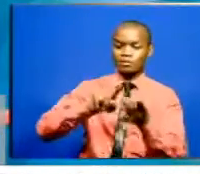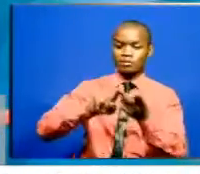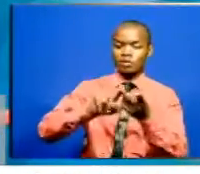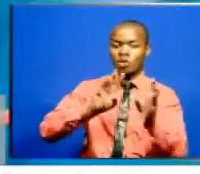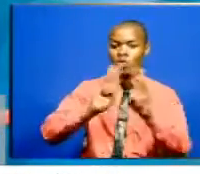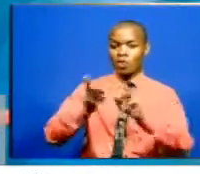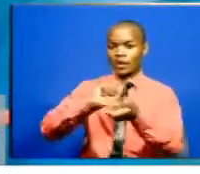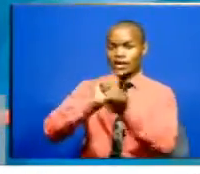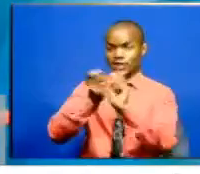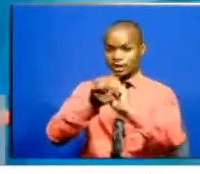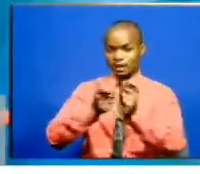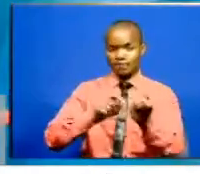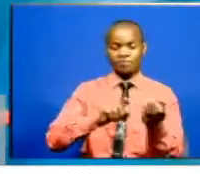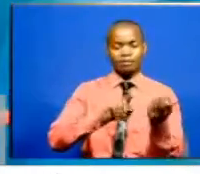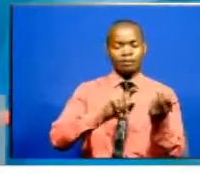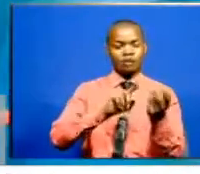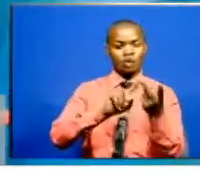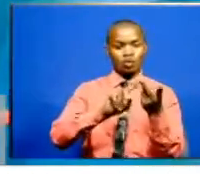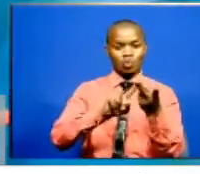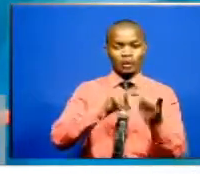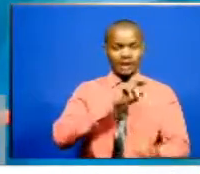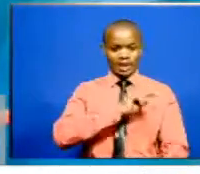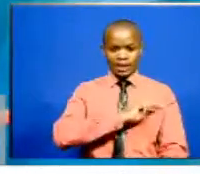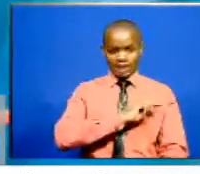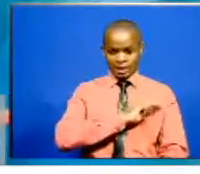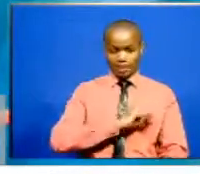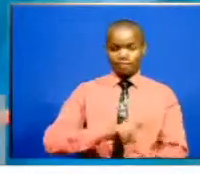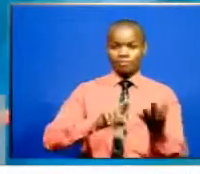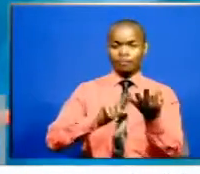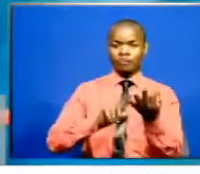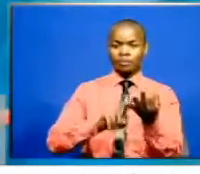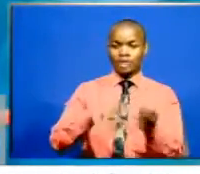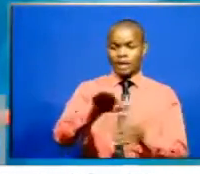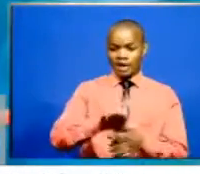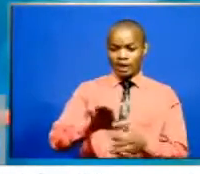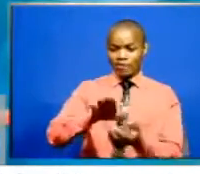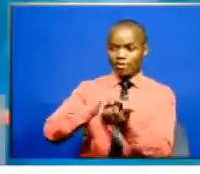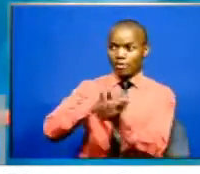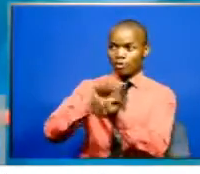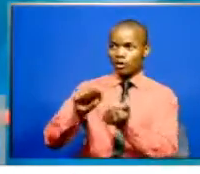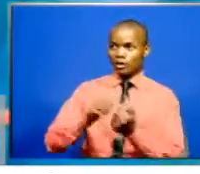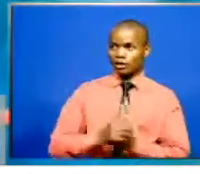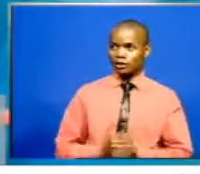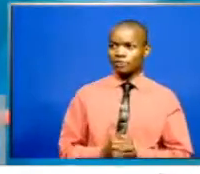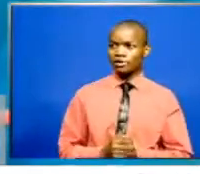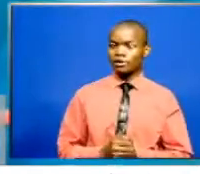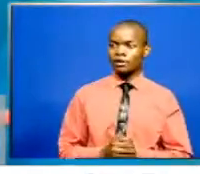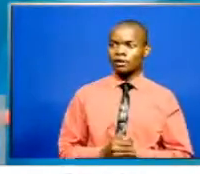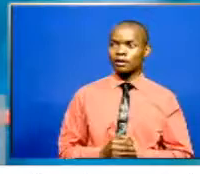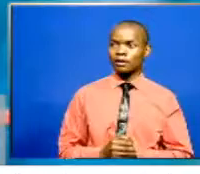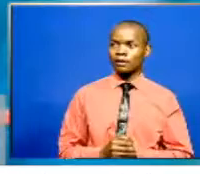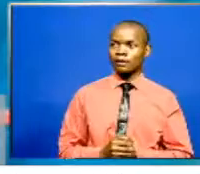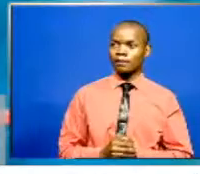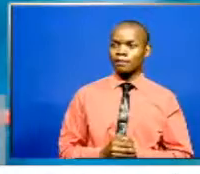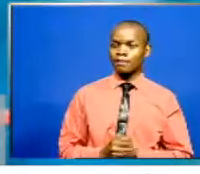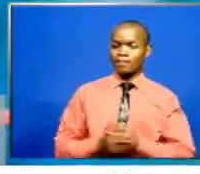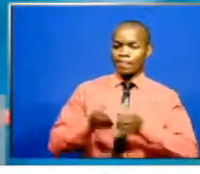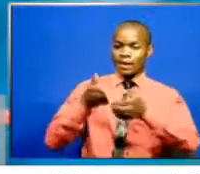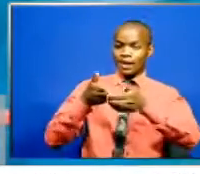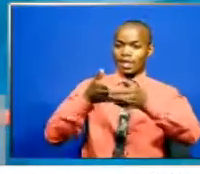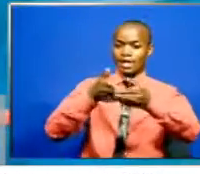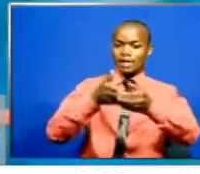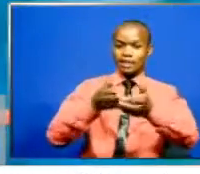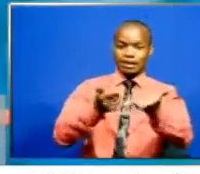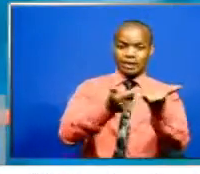and pollution. Mm-hmm. During the same online session, a leadership dialogue will